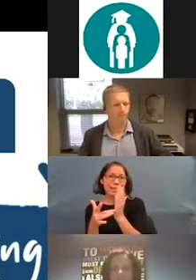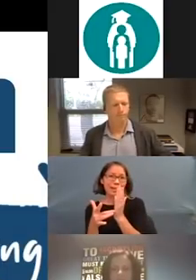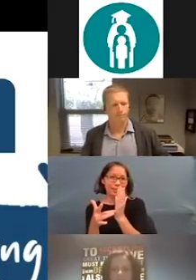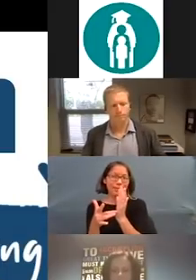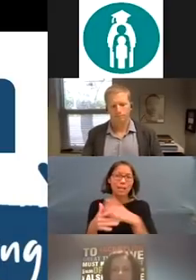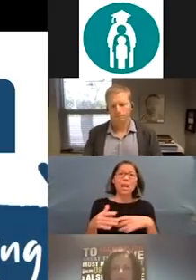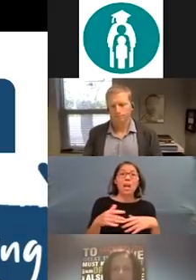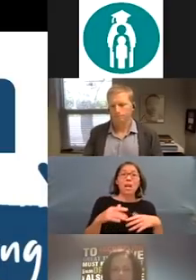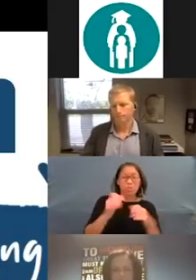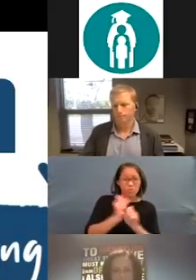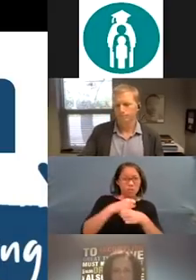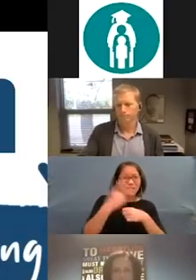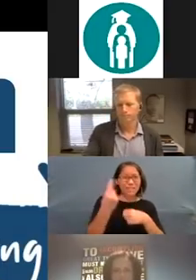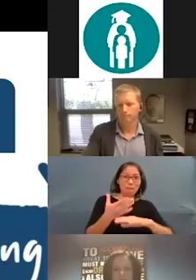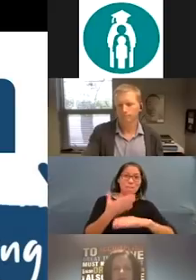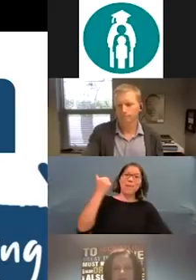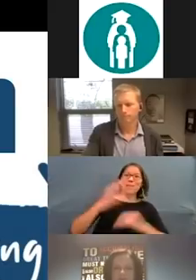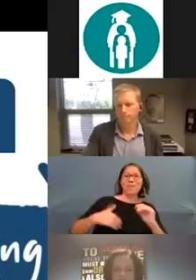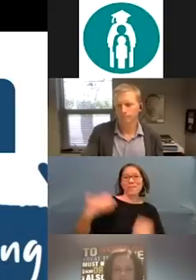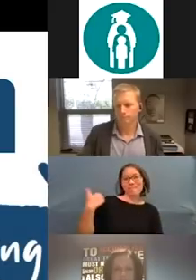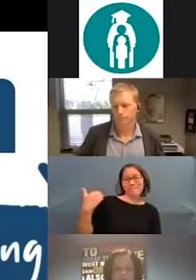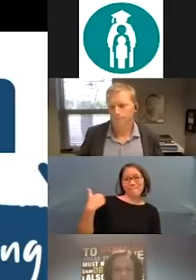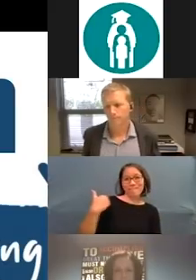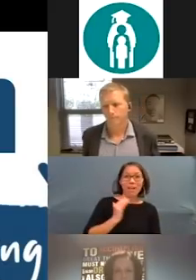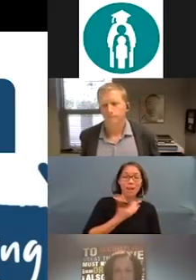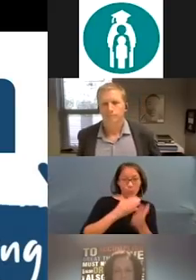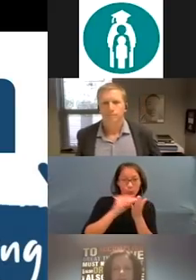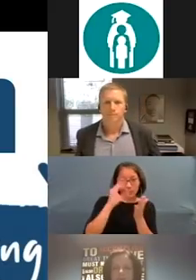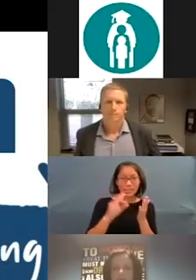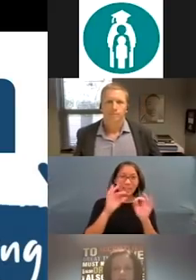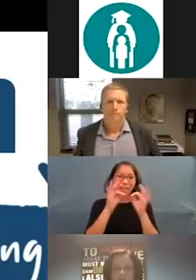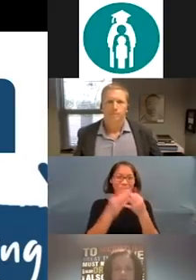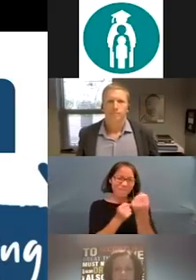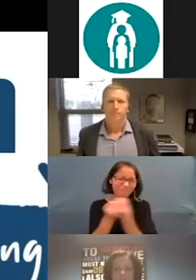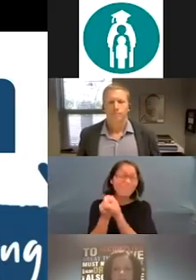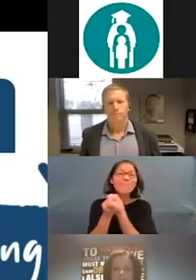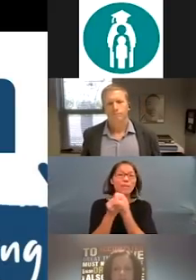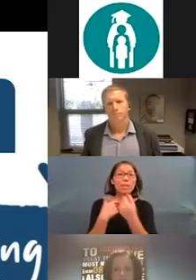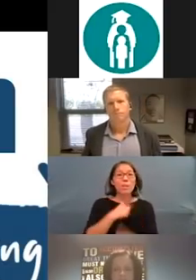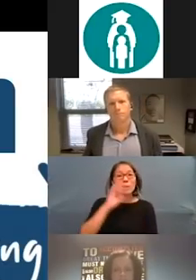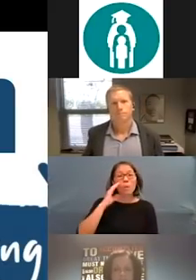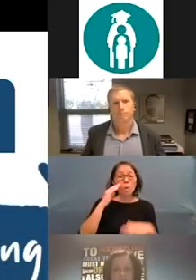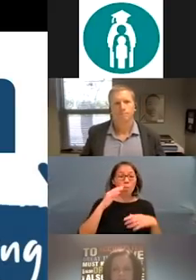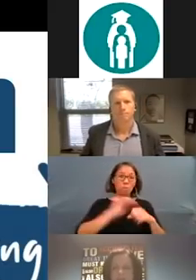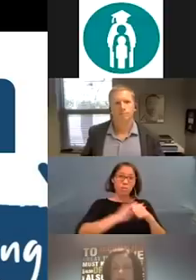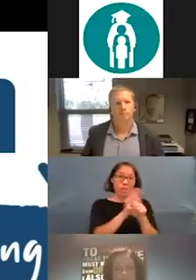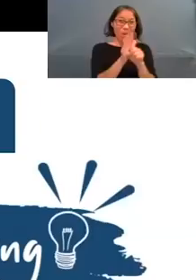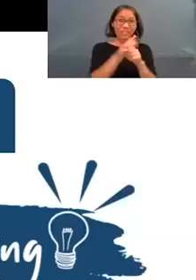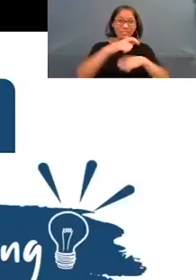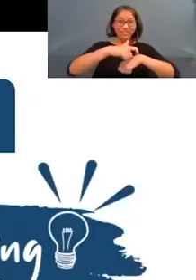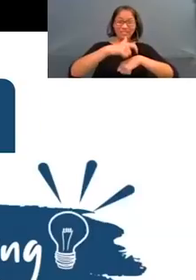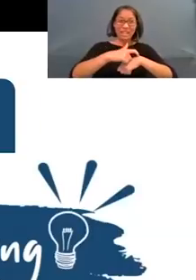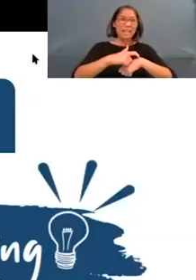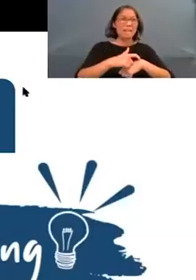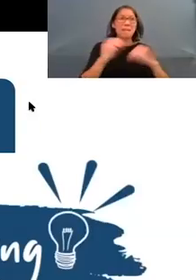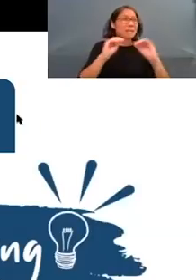create something that was even better than before for our students and our families. We know the time of COVID-19 was something that none of us